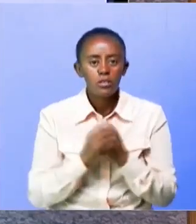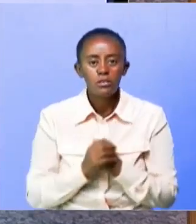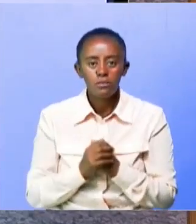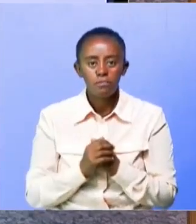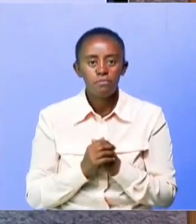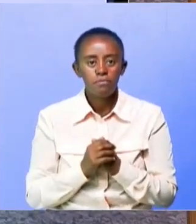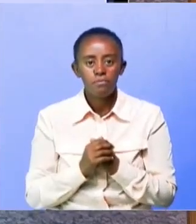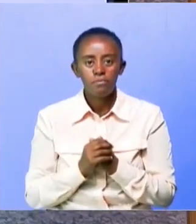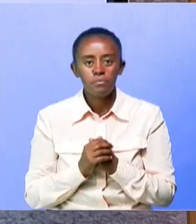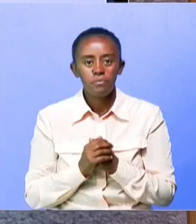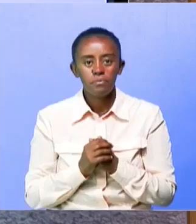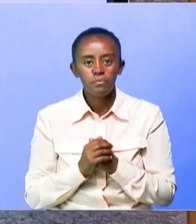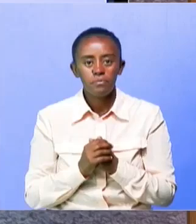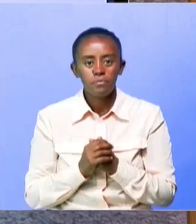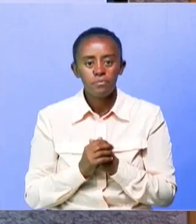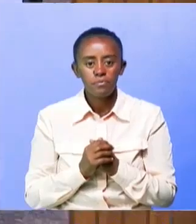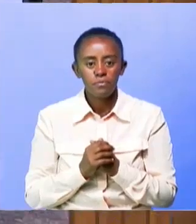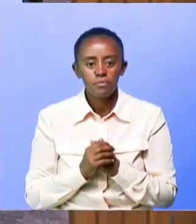it.